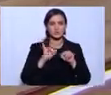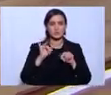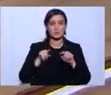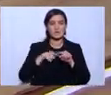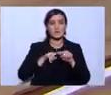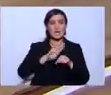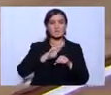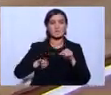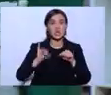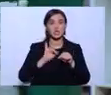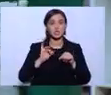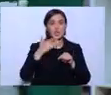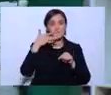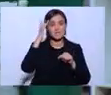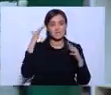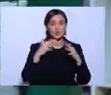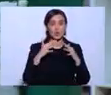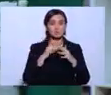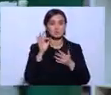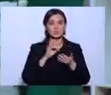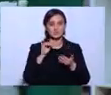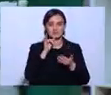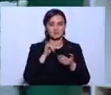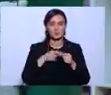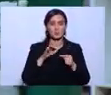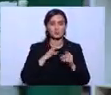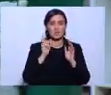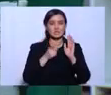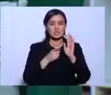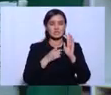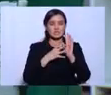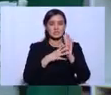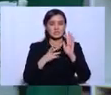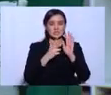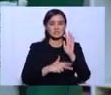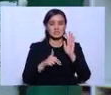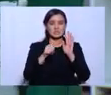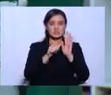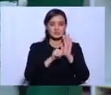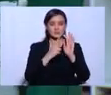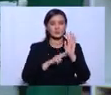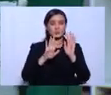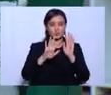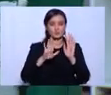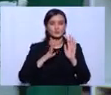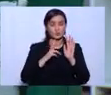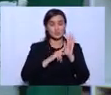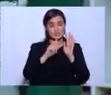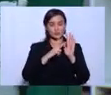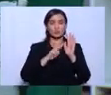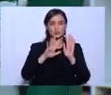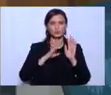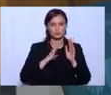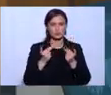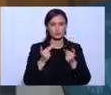story without talking about the American Civil War, which happened between 1861 and 1865. Yes, it